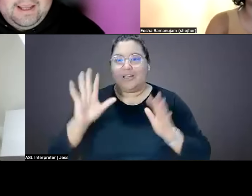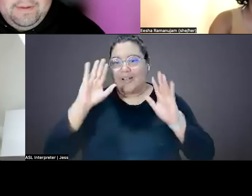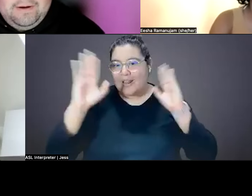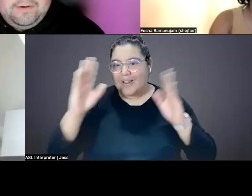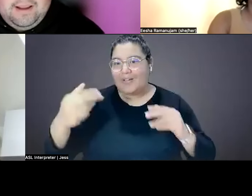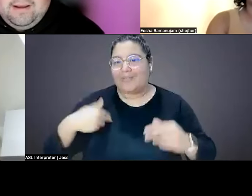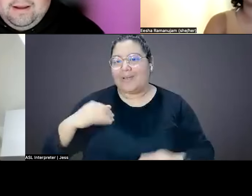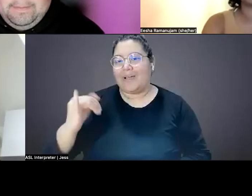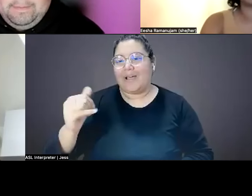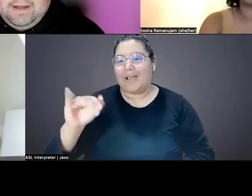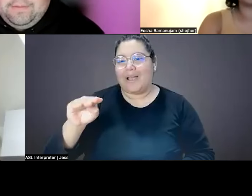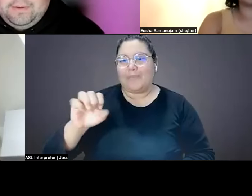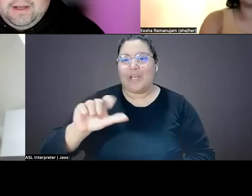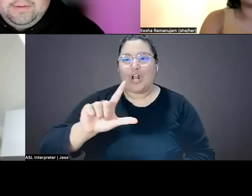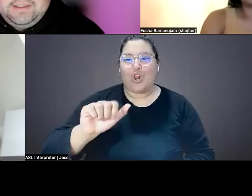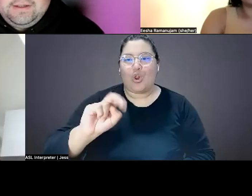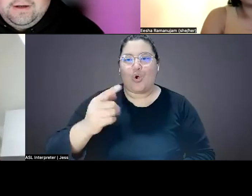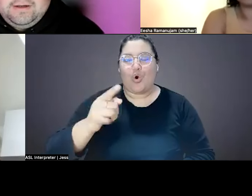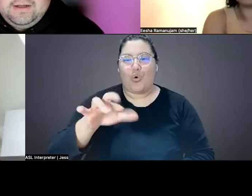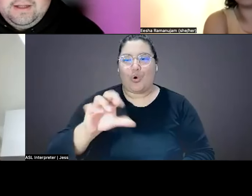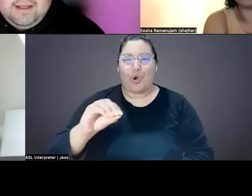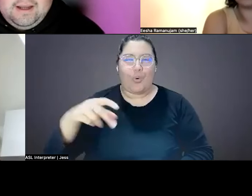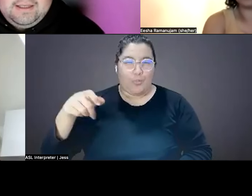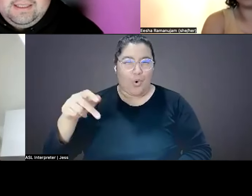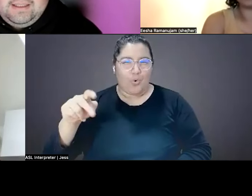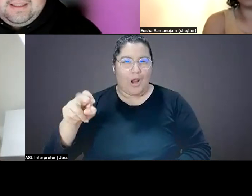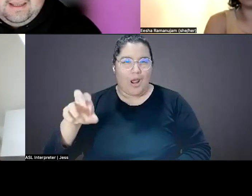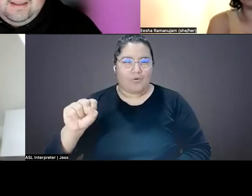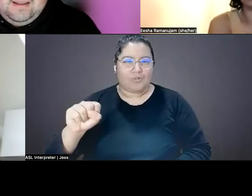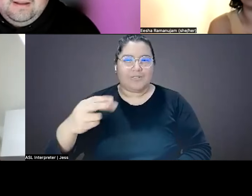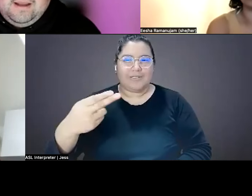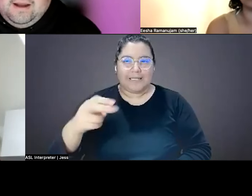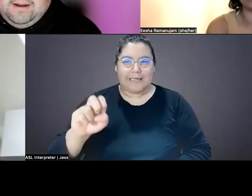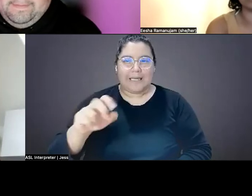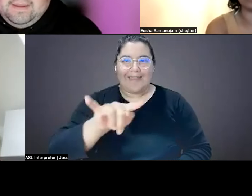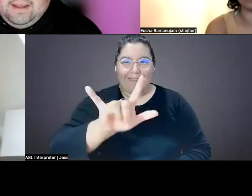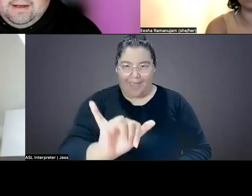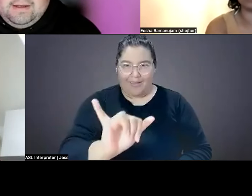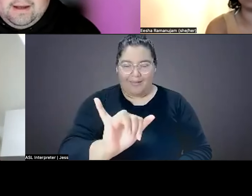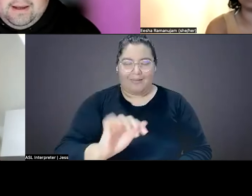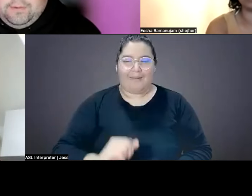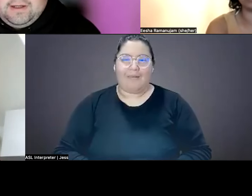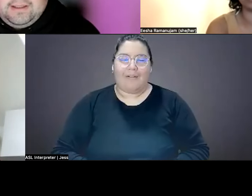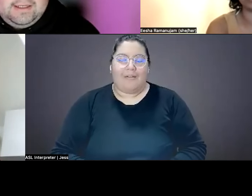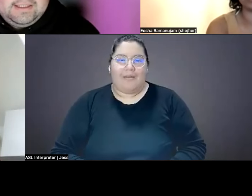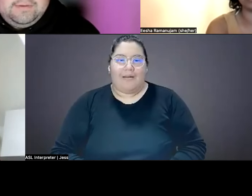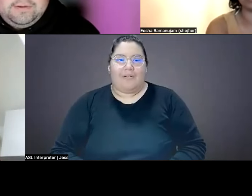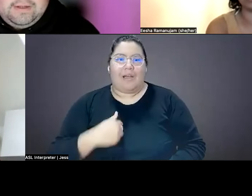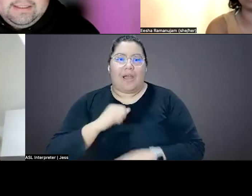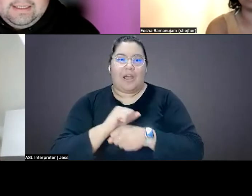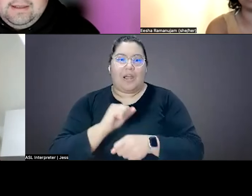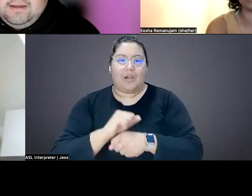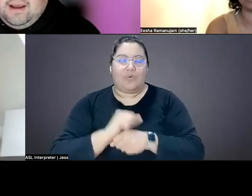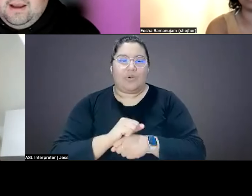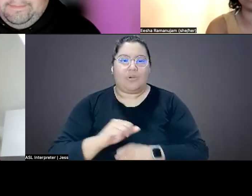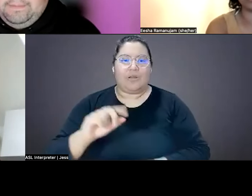I'm Jaime Longoria. My pronouns are he, they, and I work at the Disinfo